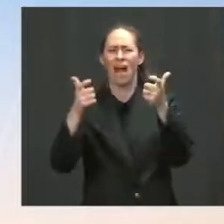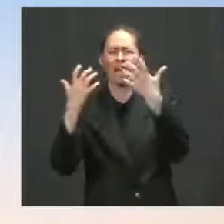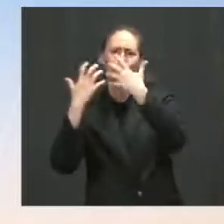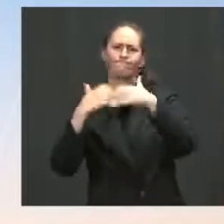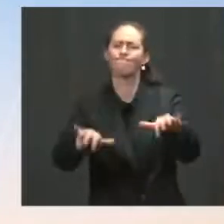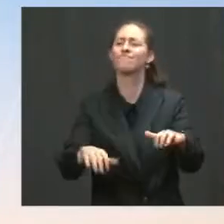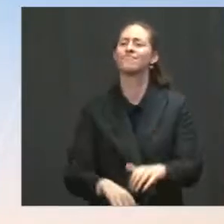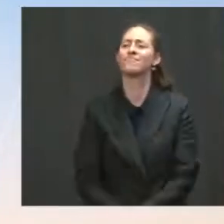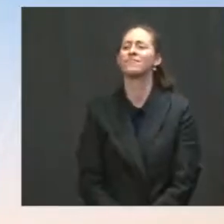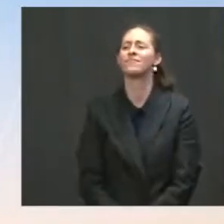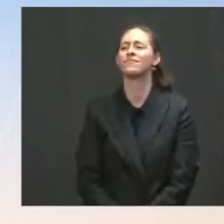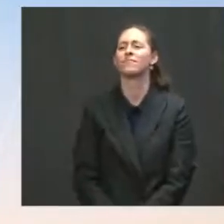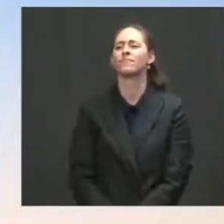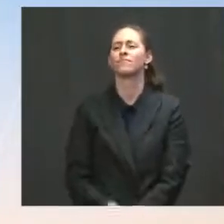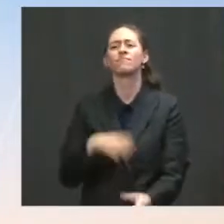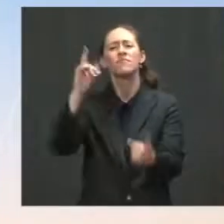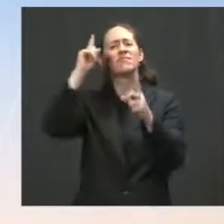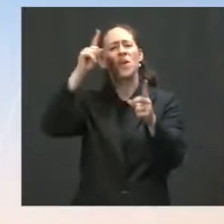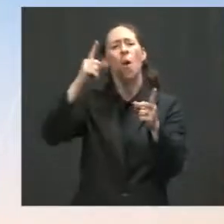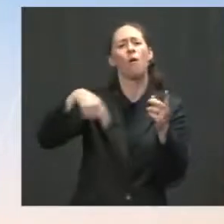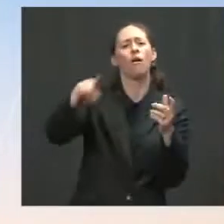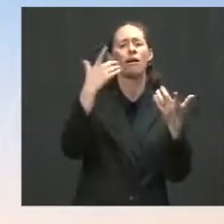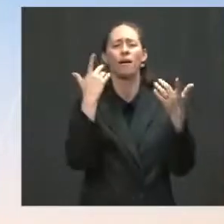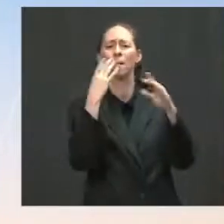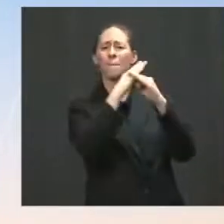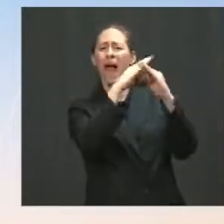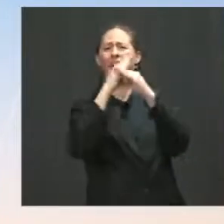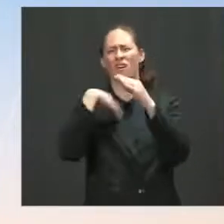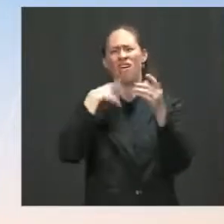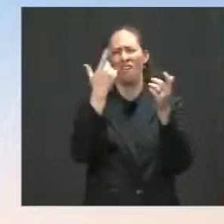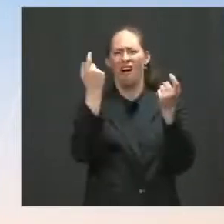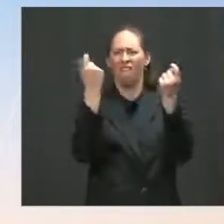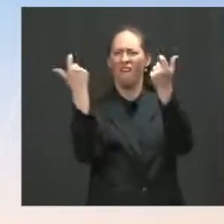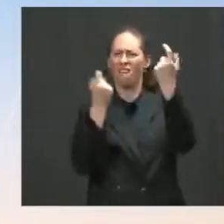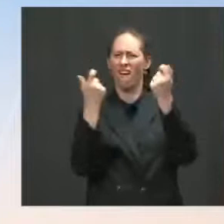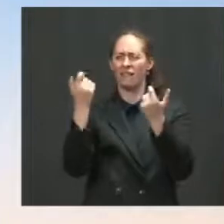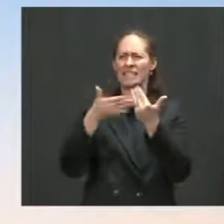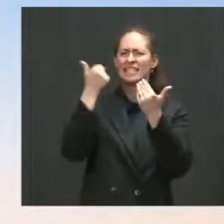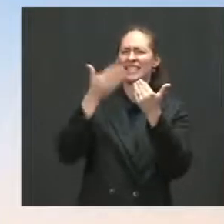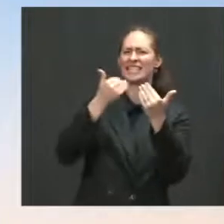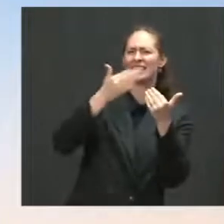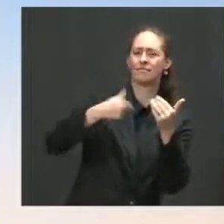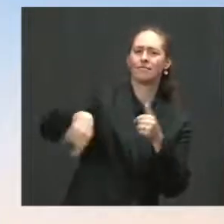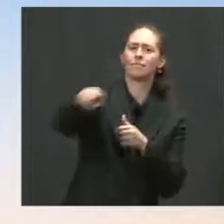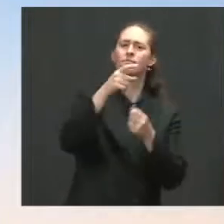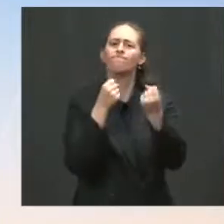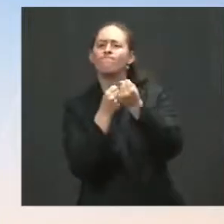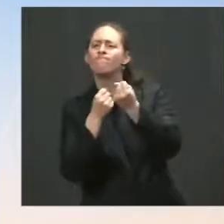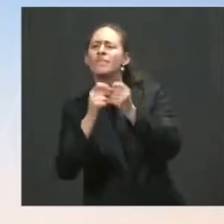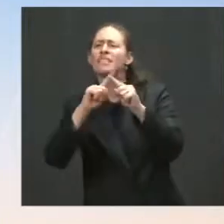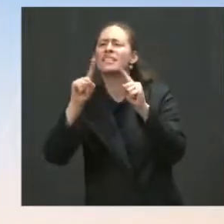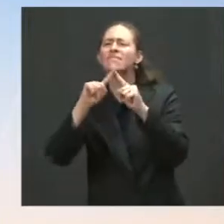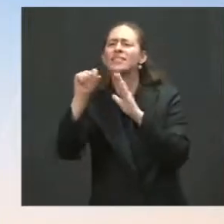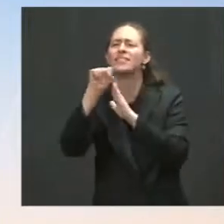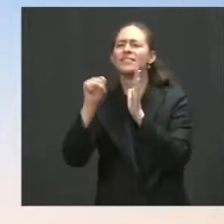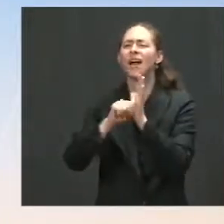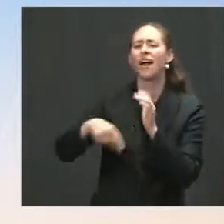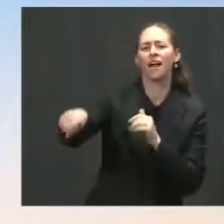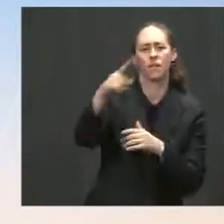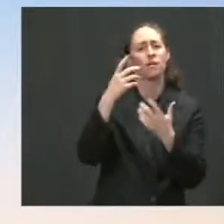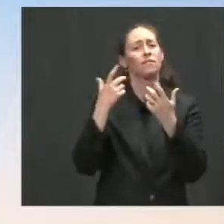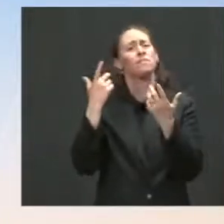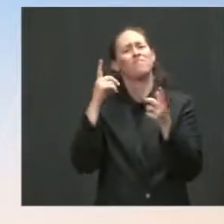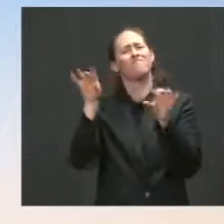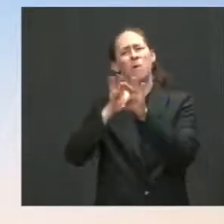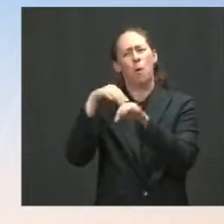trying to share best practices, and the Treasury Department is trying to simplify these forms to make it easier for families. As I mentioned